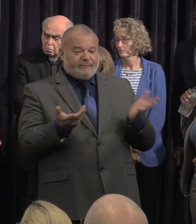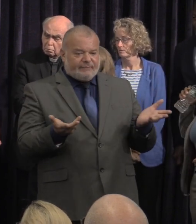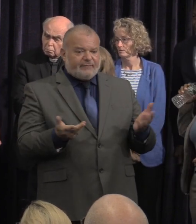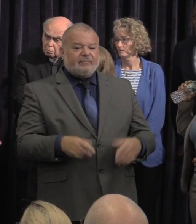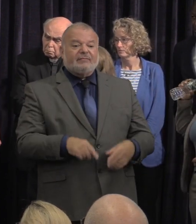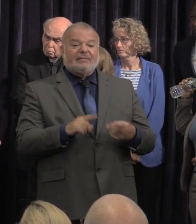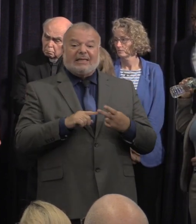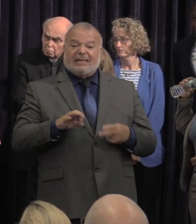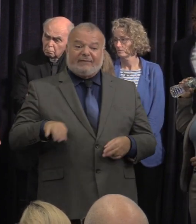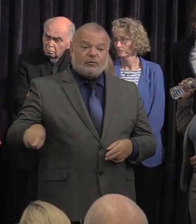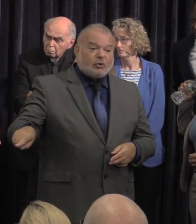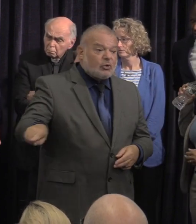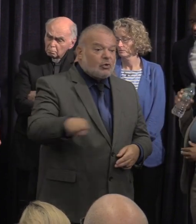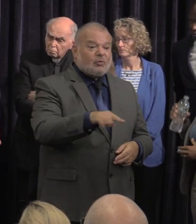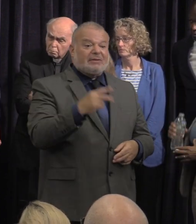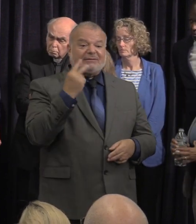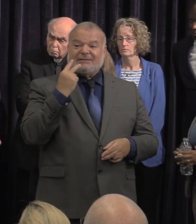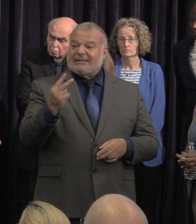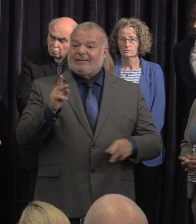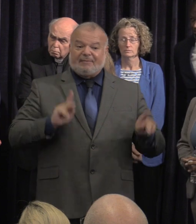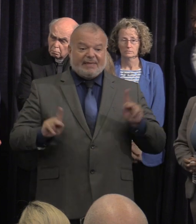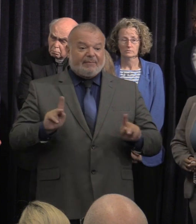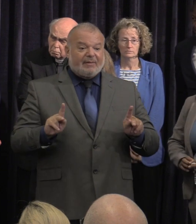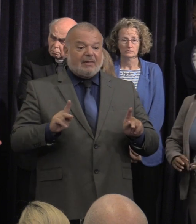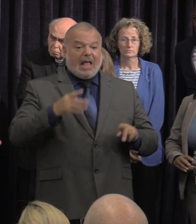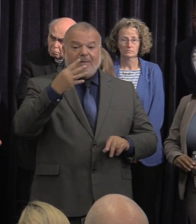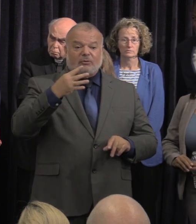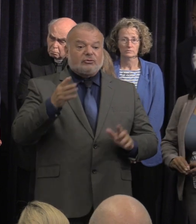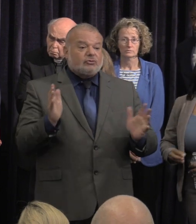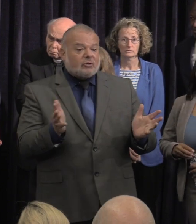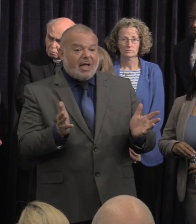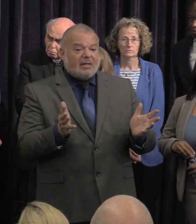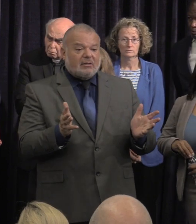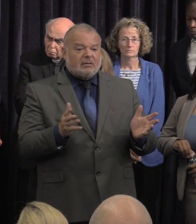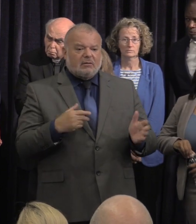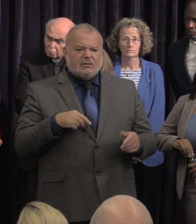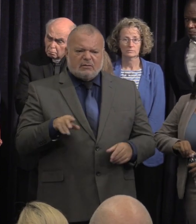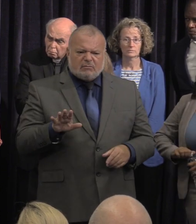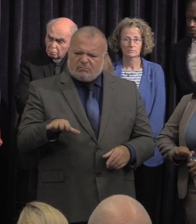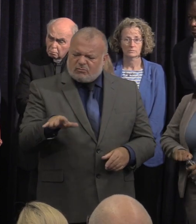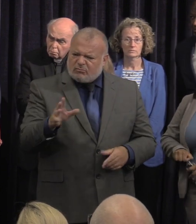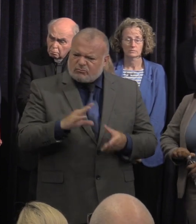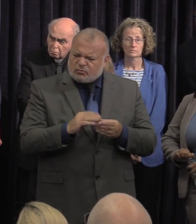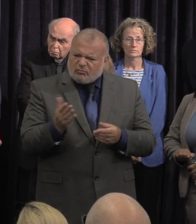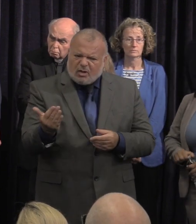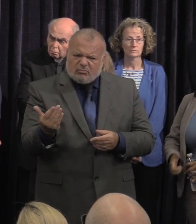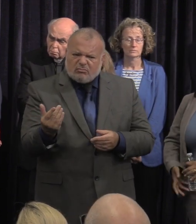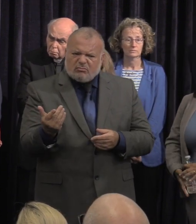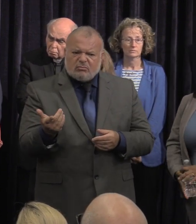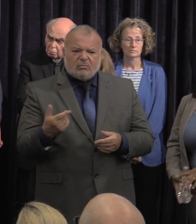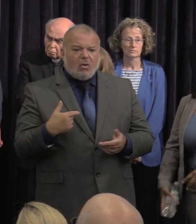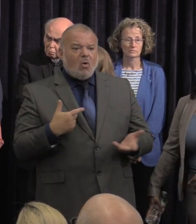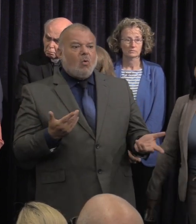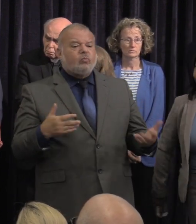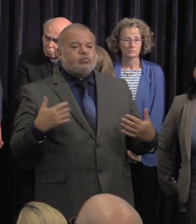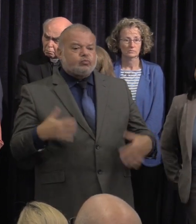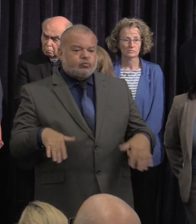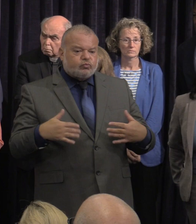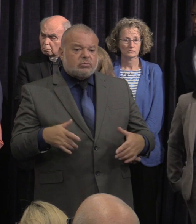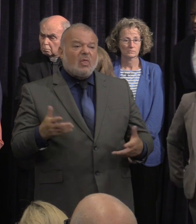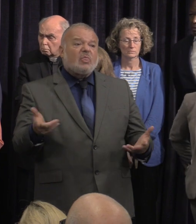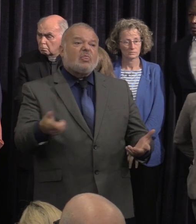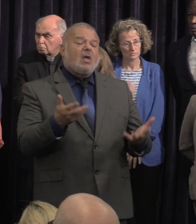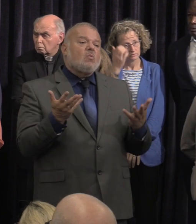time with migrants, talk to them, hear their stories. You will understand why it is absolutely not